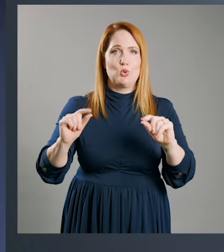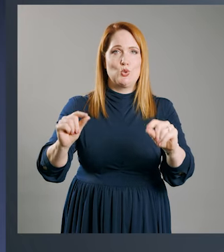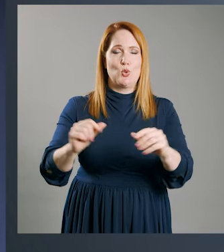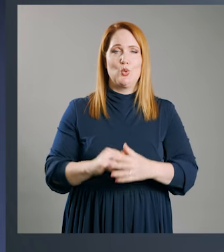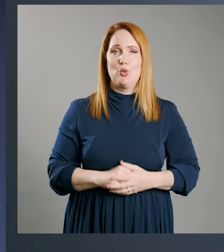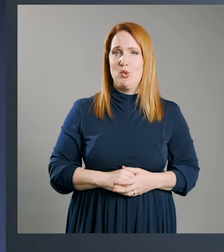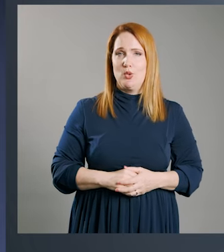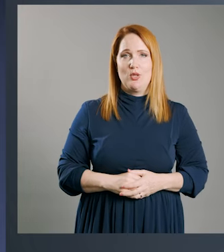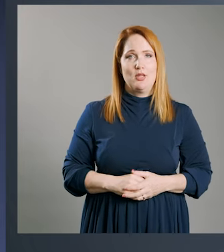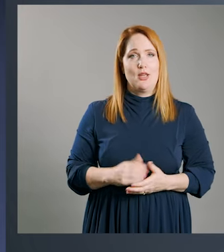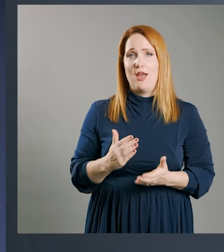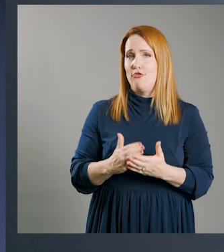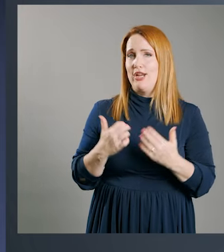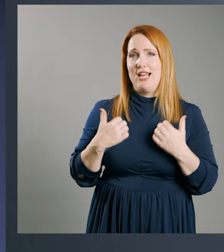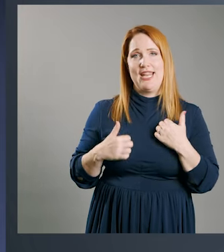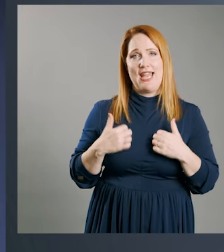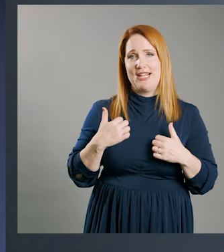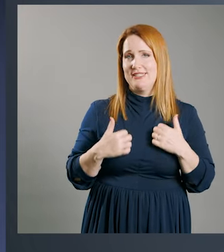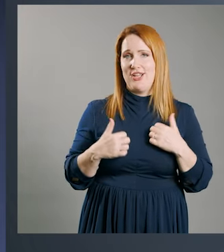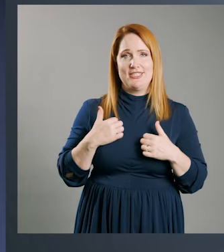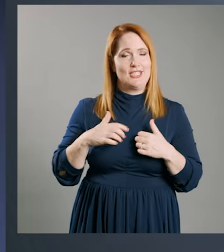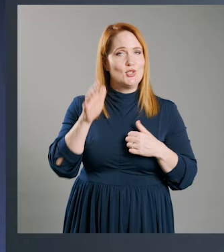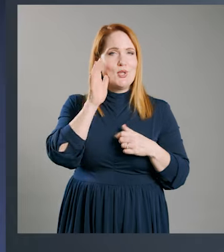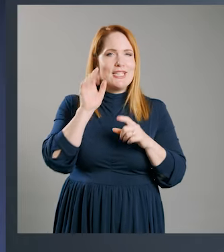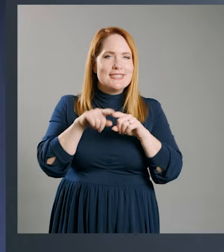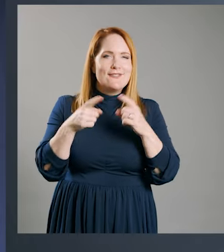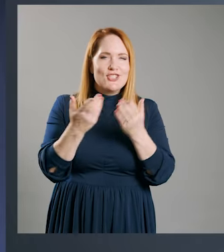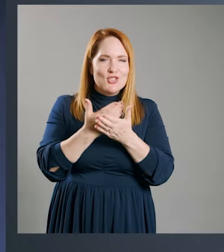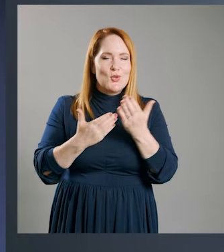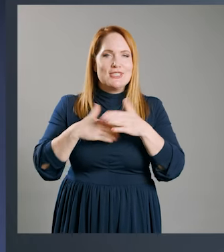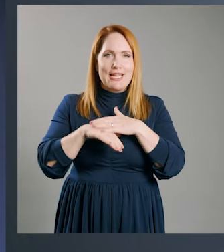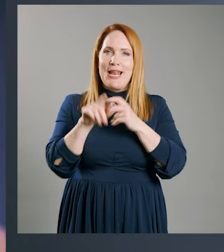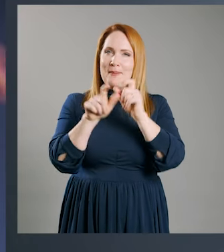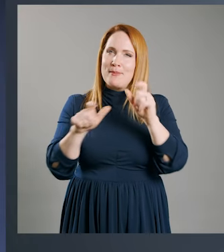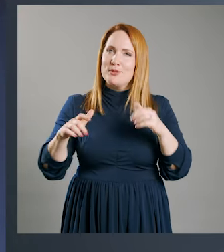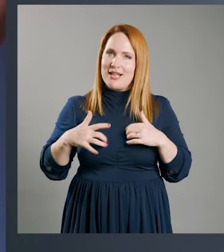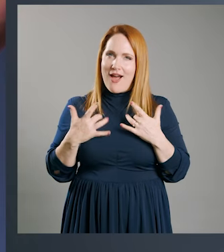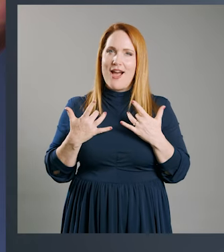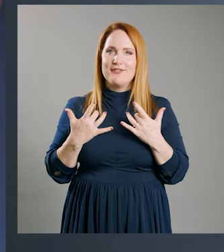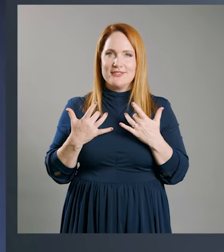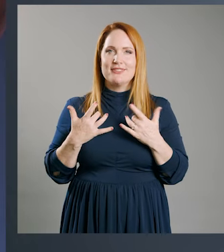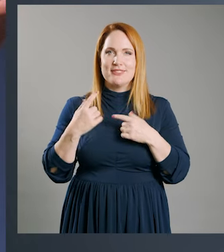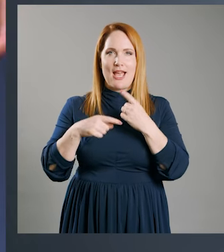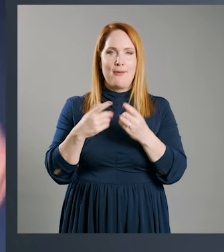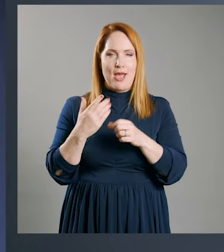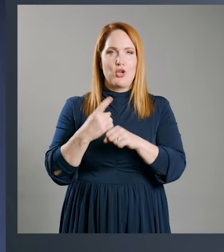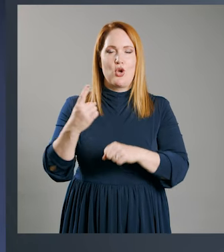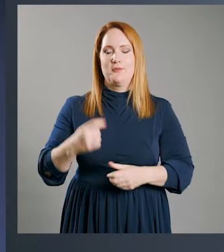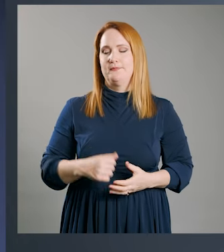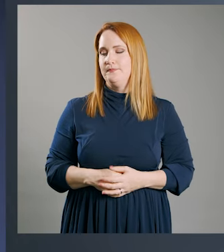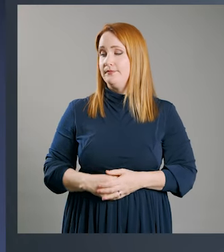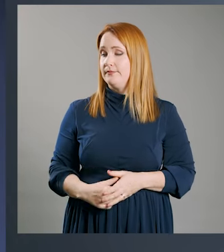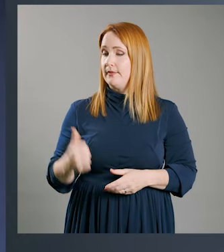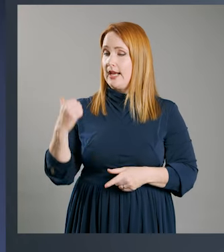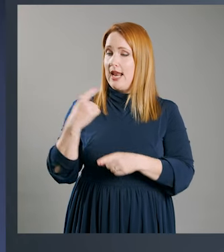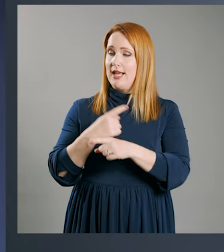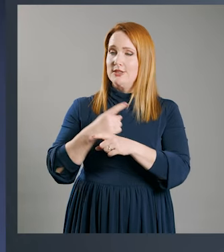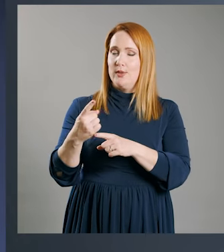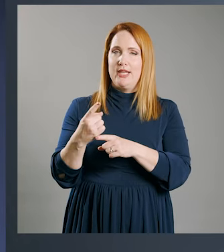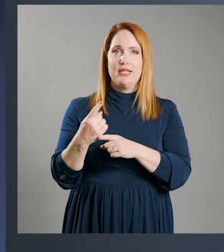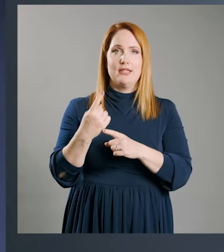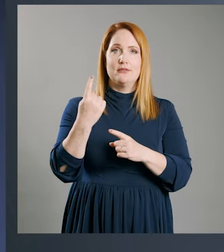midst. It is honestly so exciting hearing the different stories in people's lives, the stories of God. Last